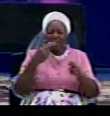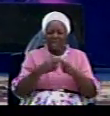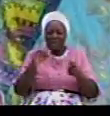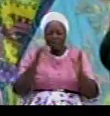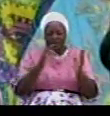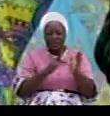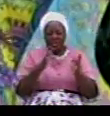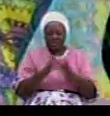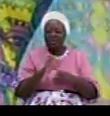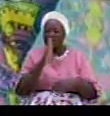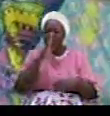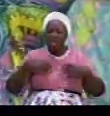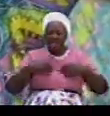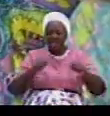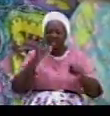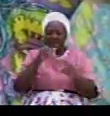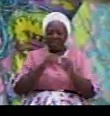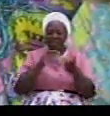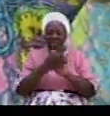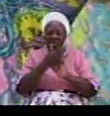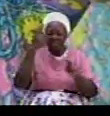in Jesus' name.